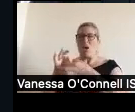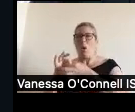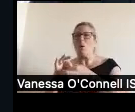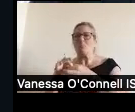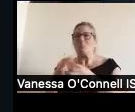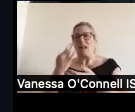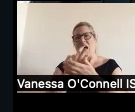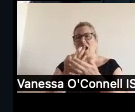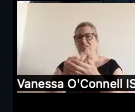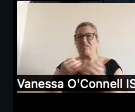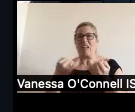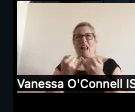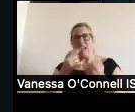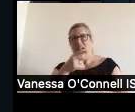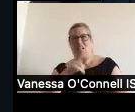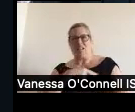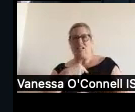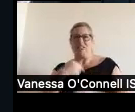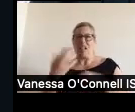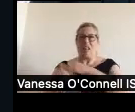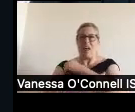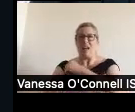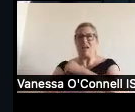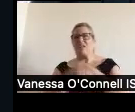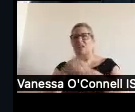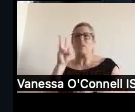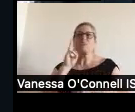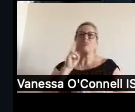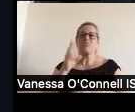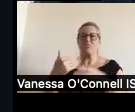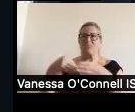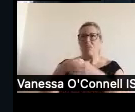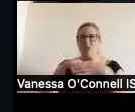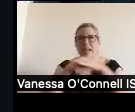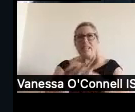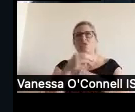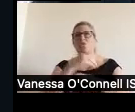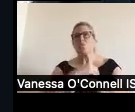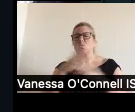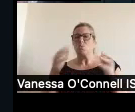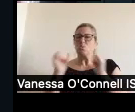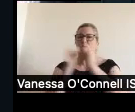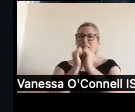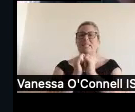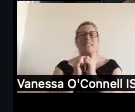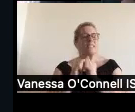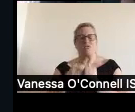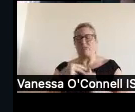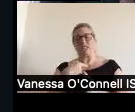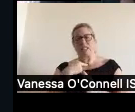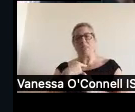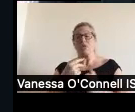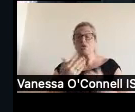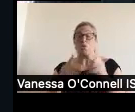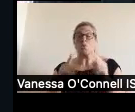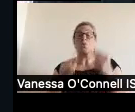as kind of like lazy and, you know, not willing to come into the chamber, which is really disappointing to hear. So to tackle this, we